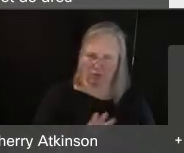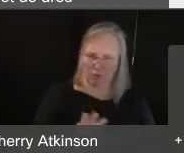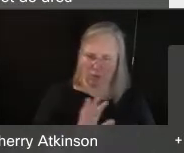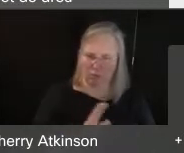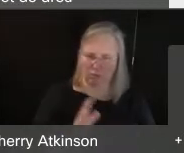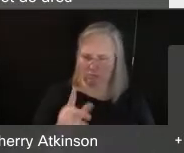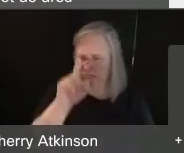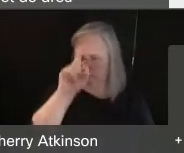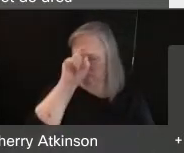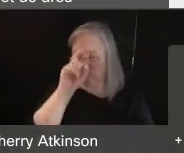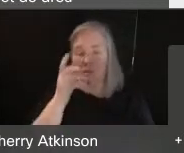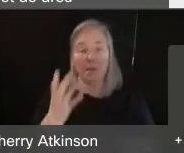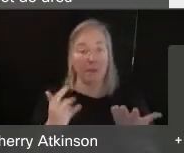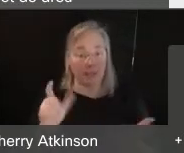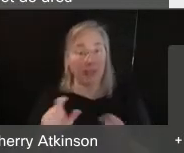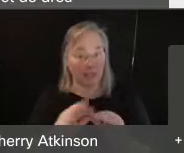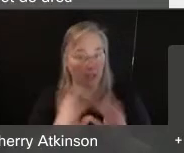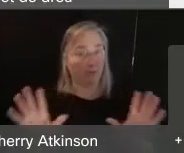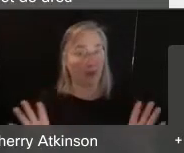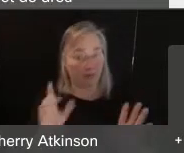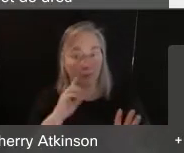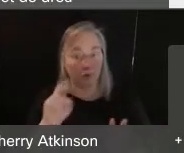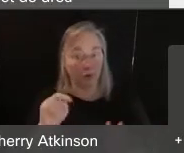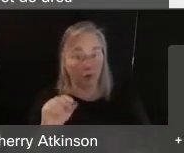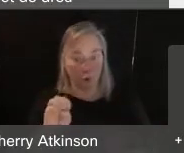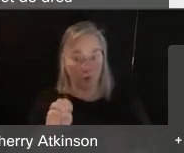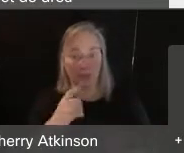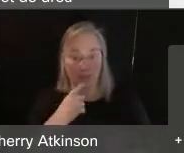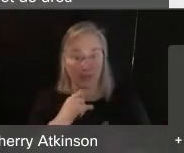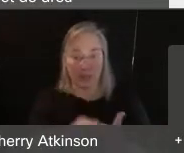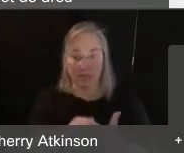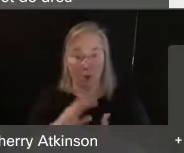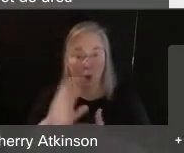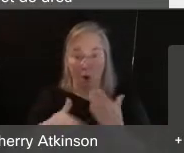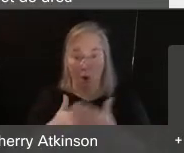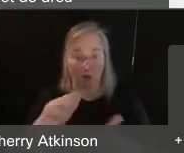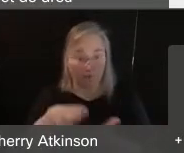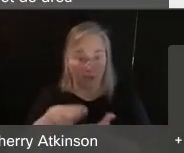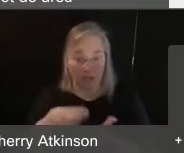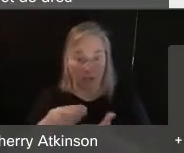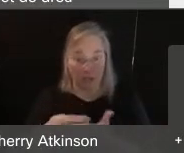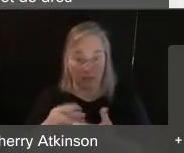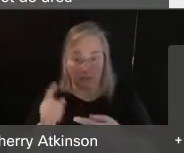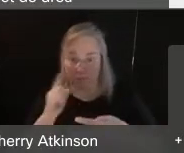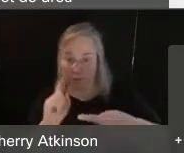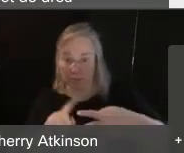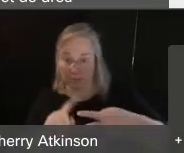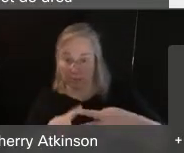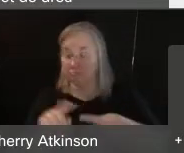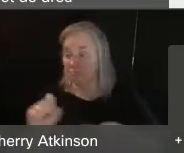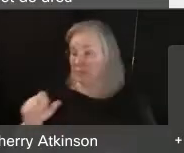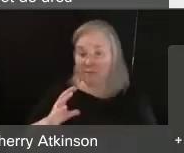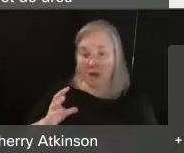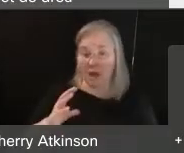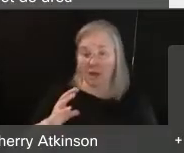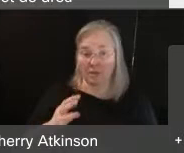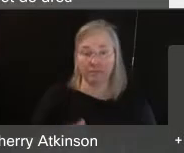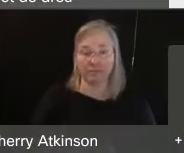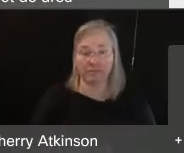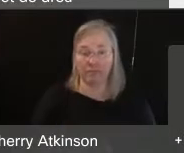maybe you need a clarification, put a note saying that's all funding, something like that. Yeah, that's fine. But the question, it doesn't really,